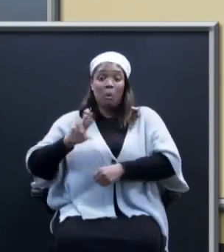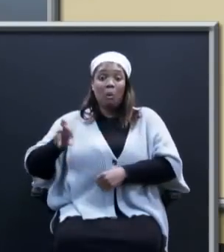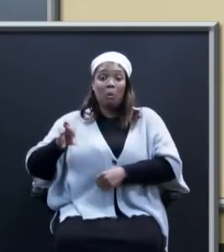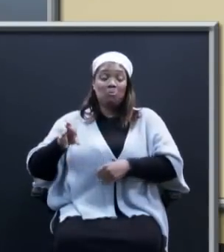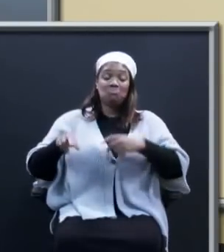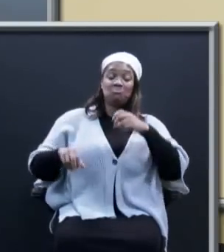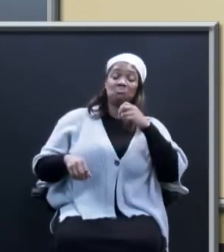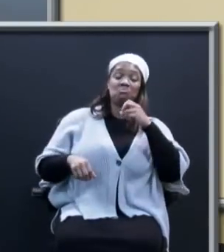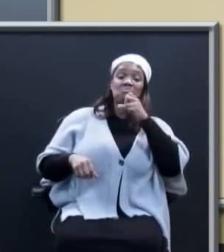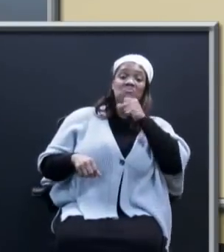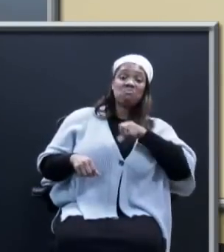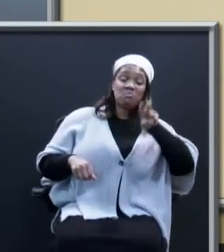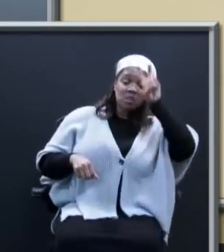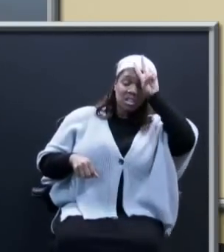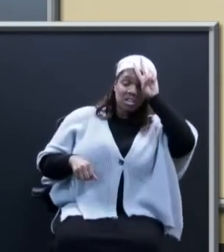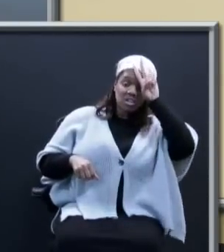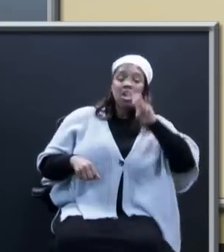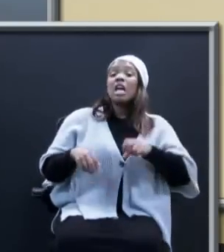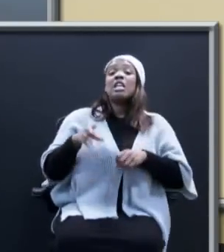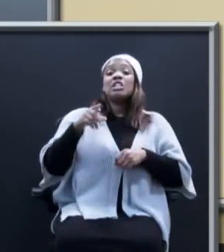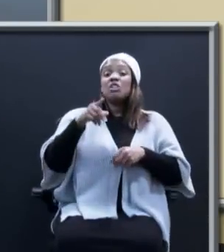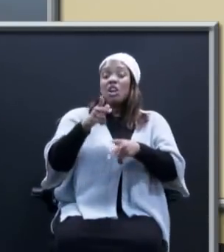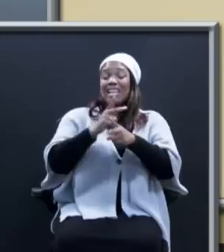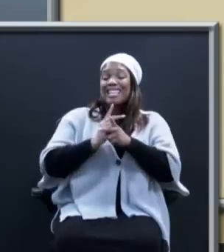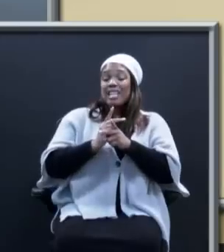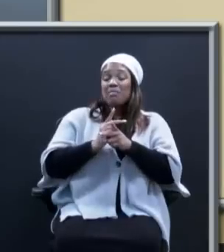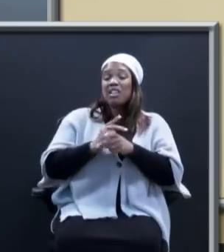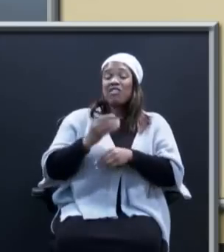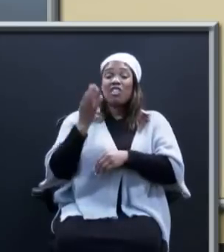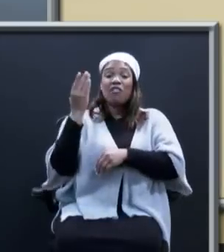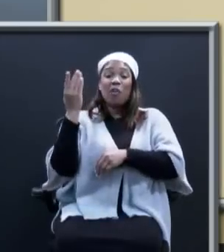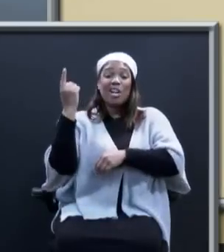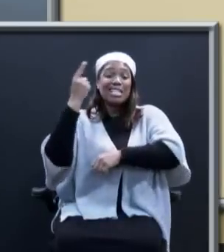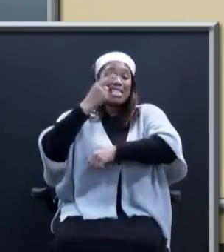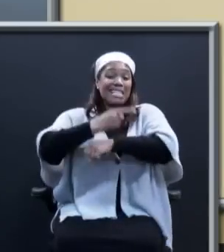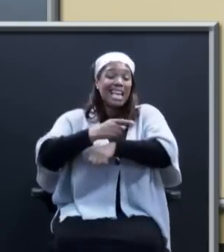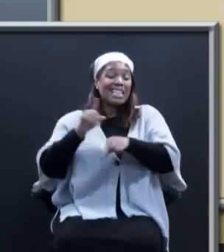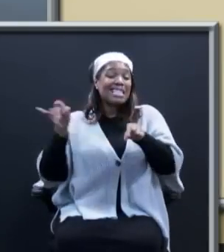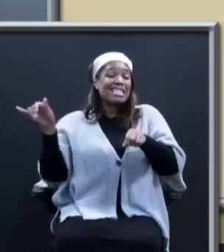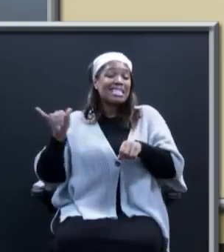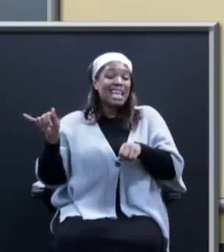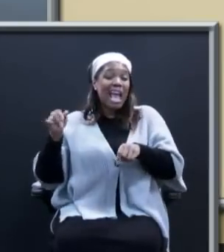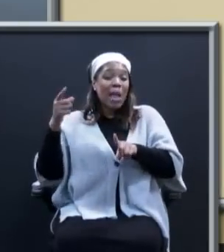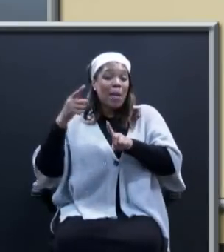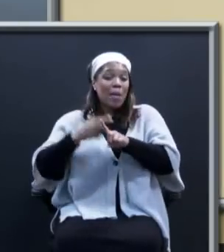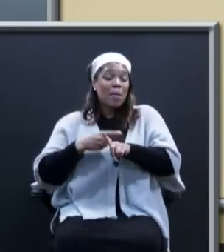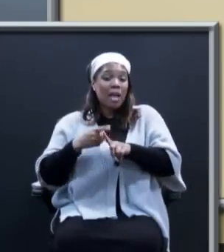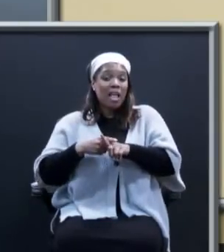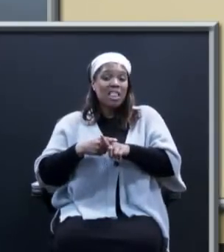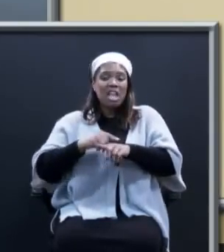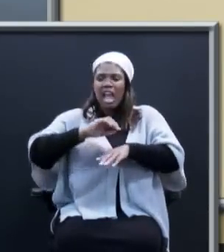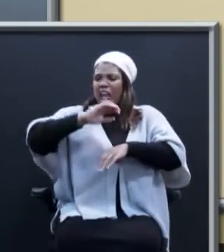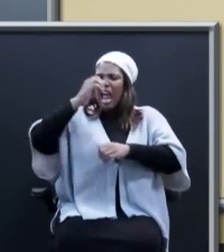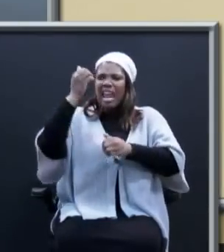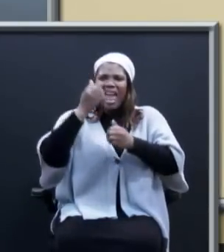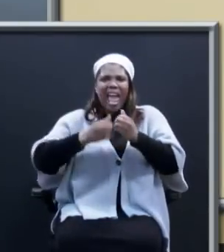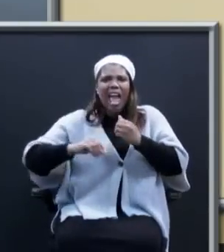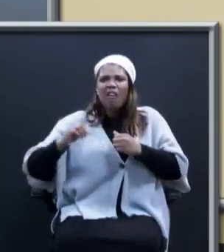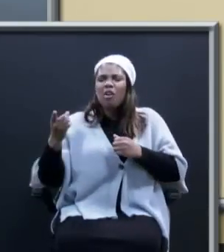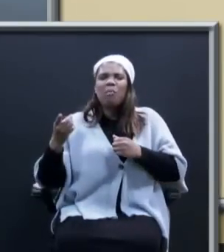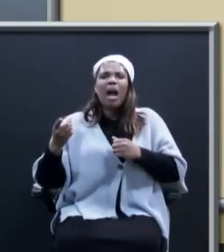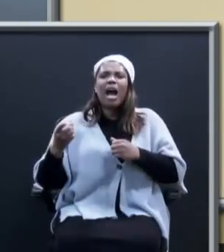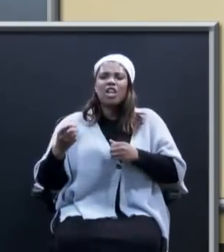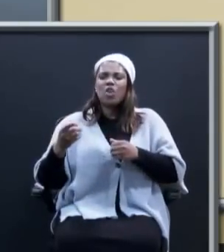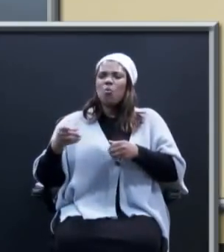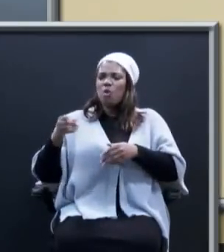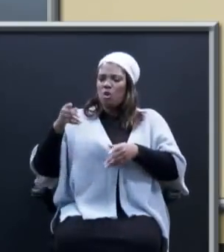keep it up until the 14th day of the same month. Go ahead. And the whole assembly of the congregation of Israel shall